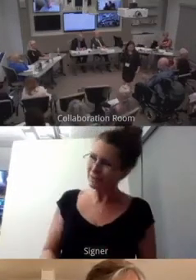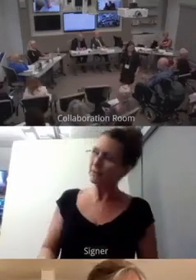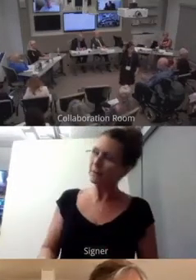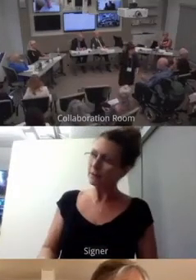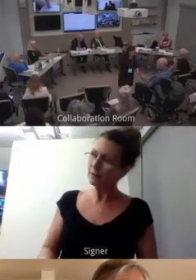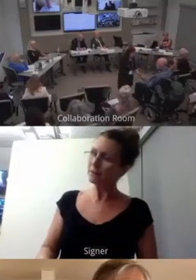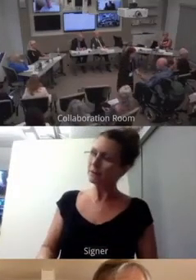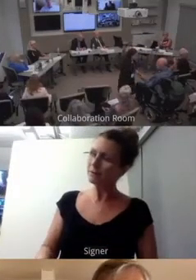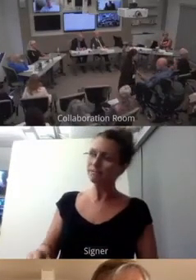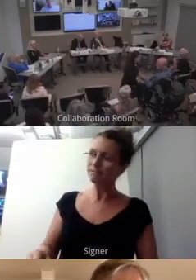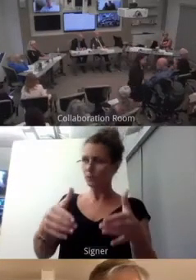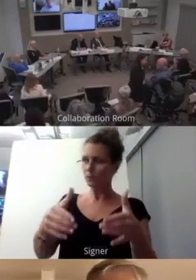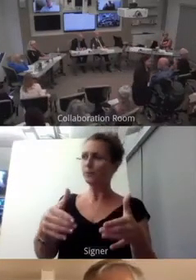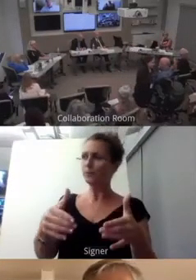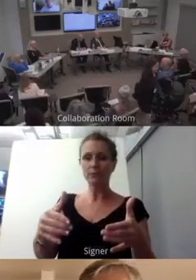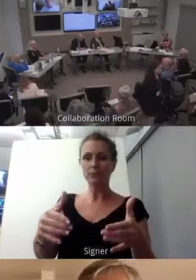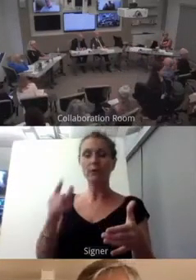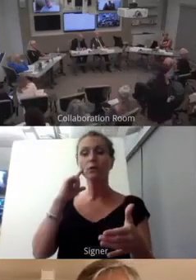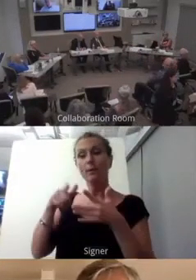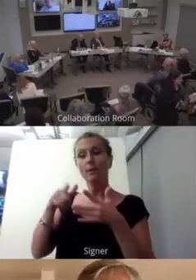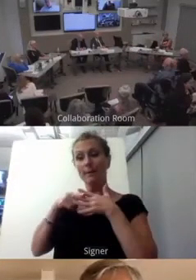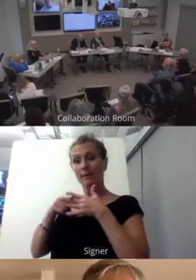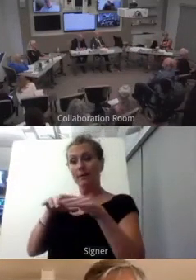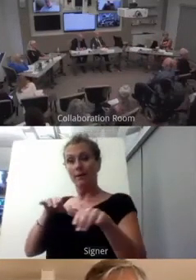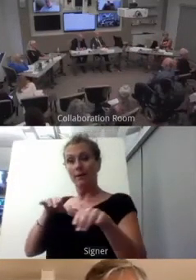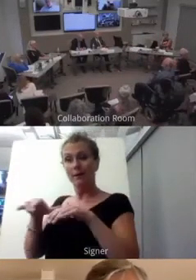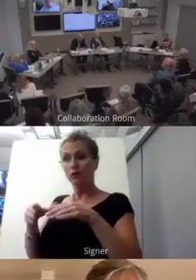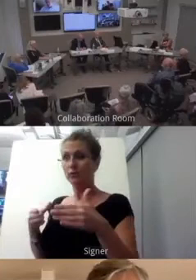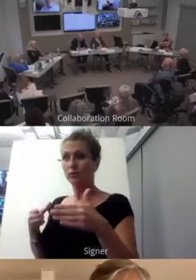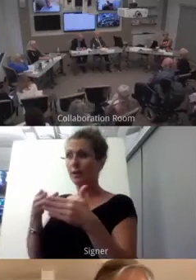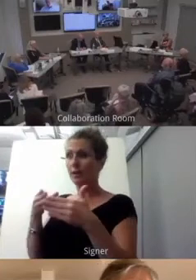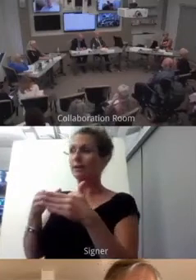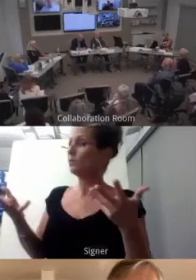were against major corporations,